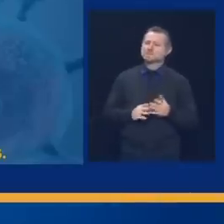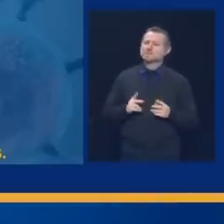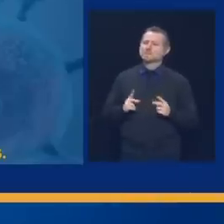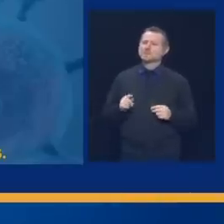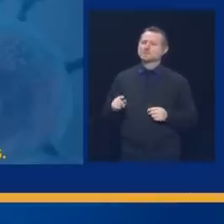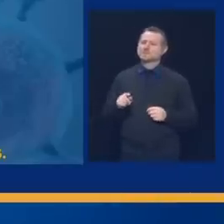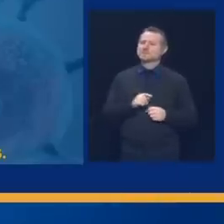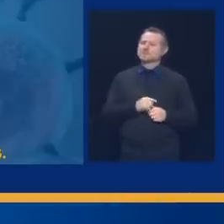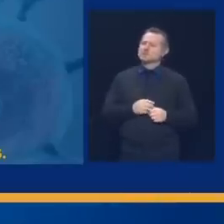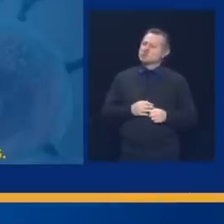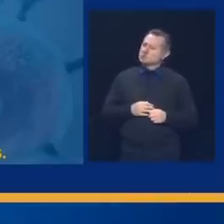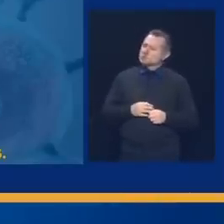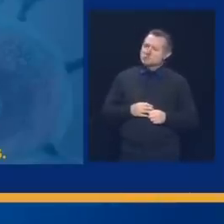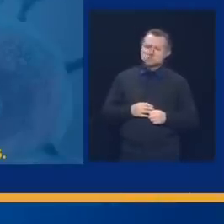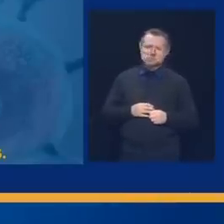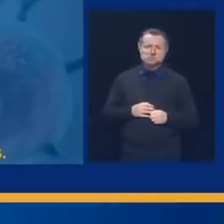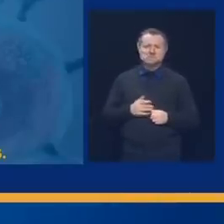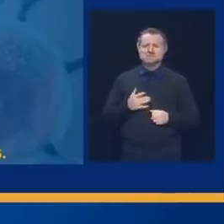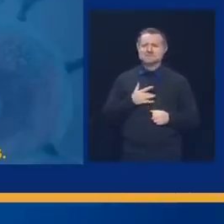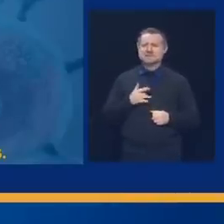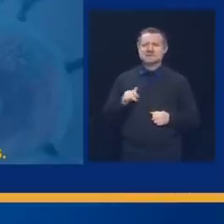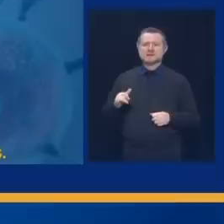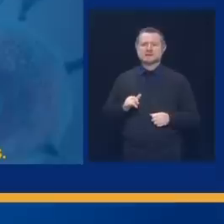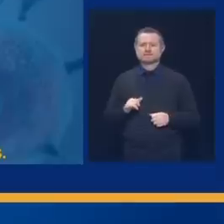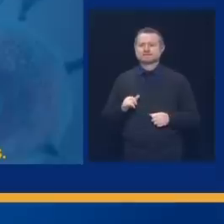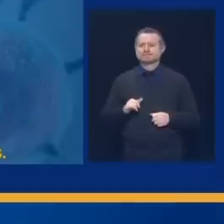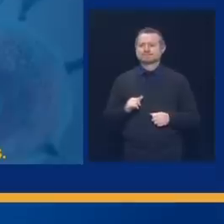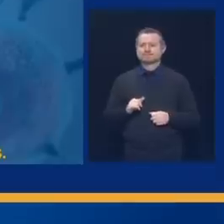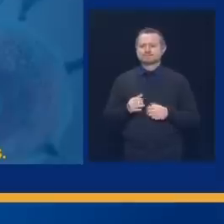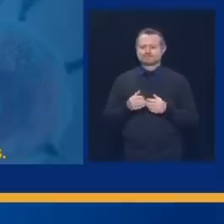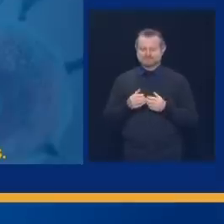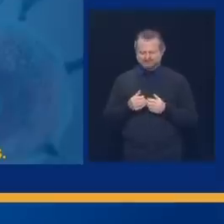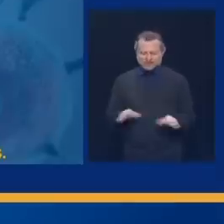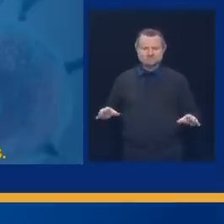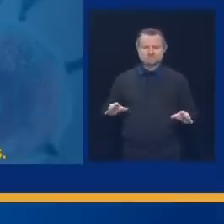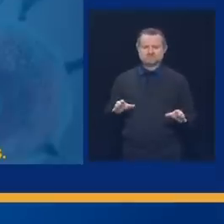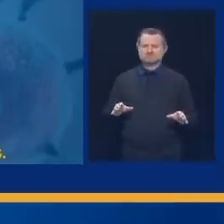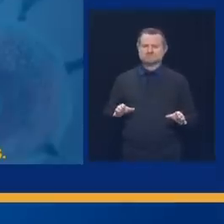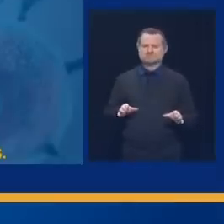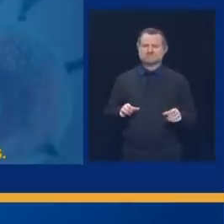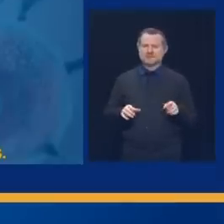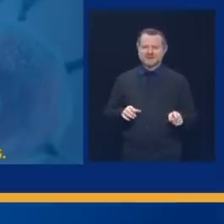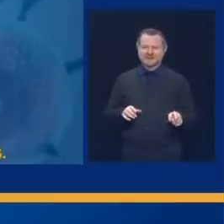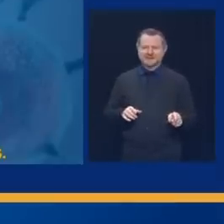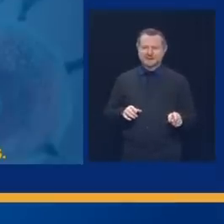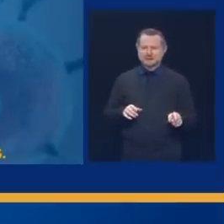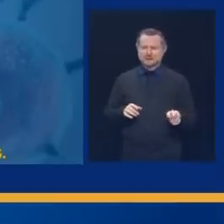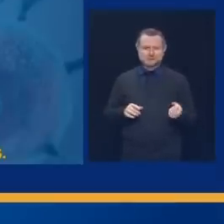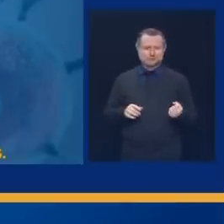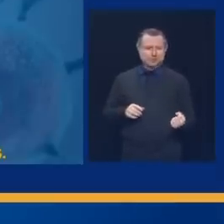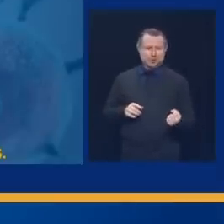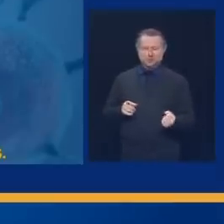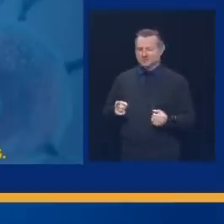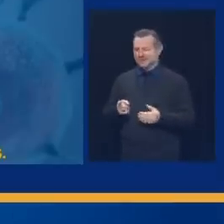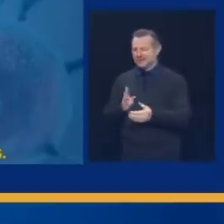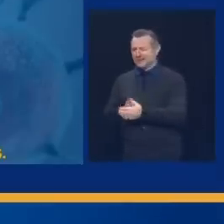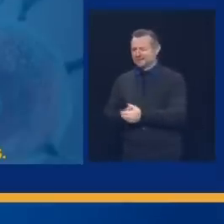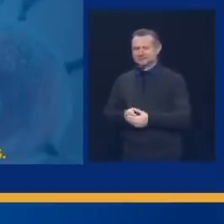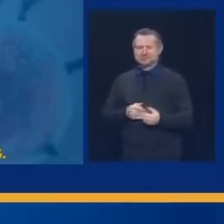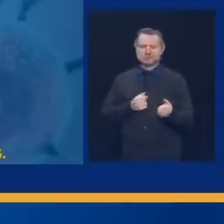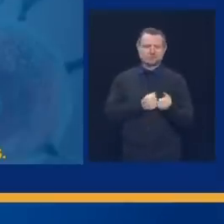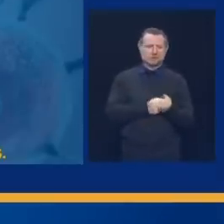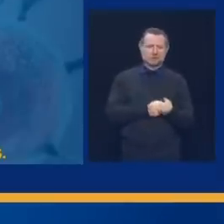falling into this modality of polarization. I'm on this team,